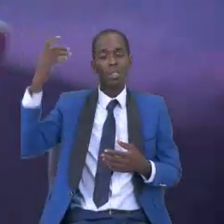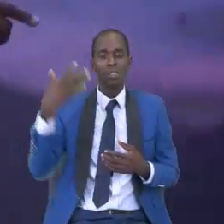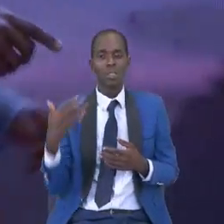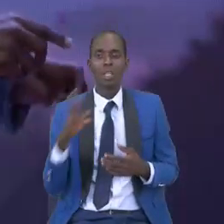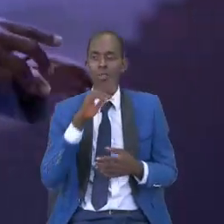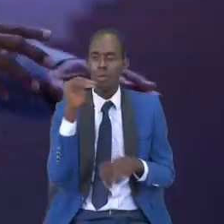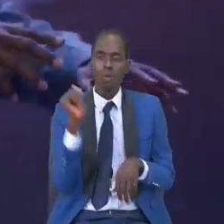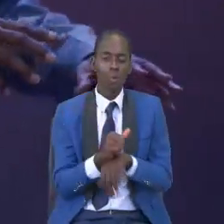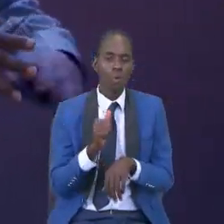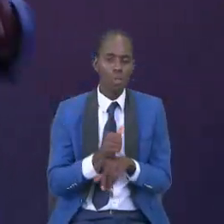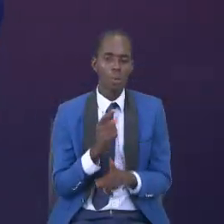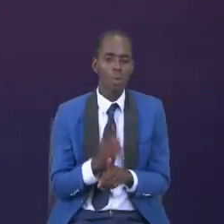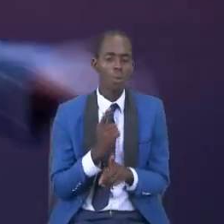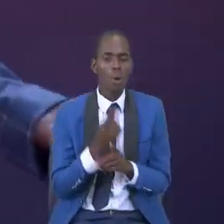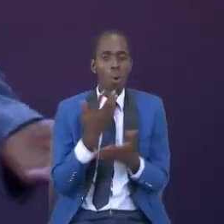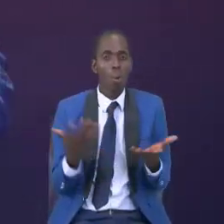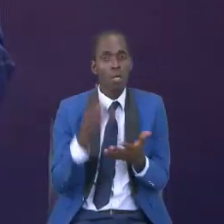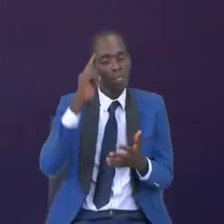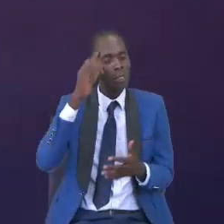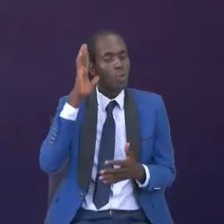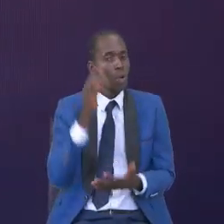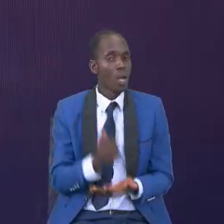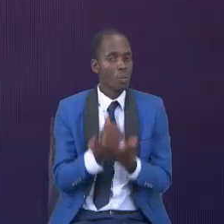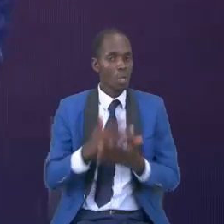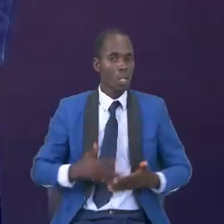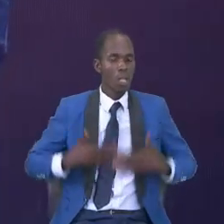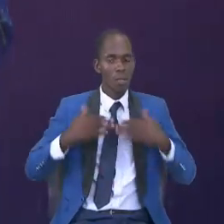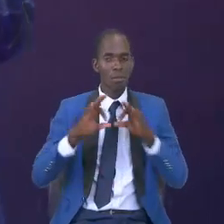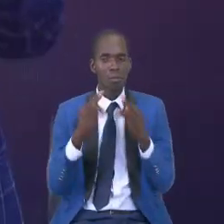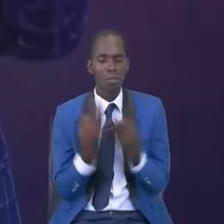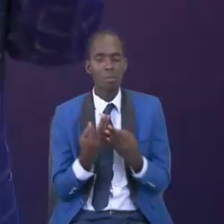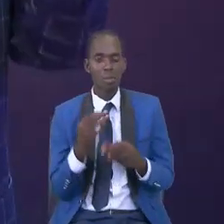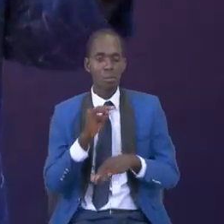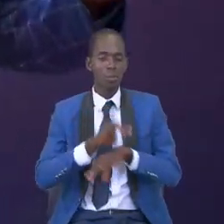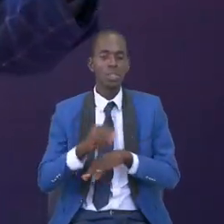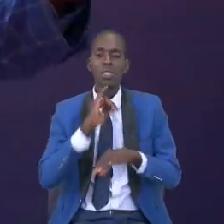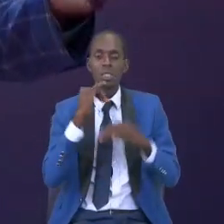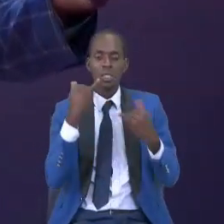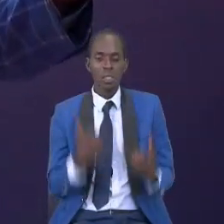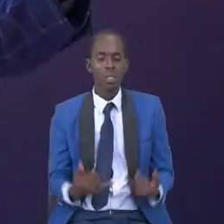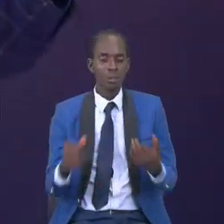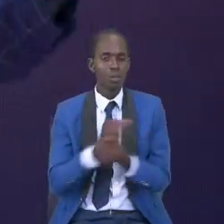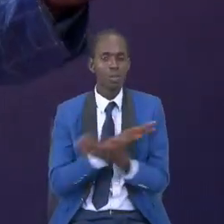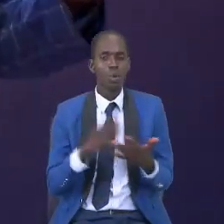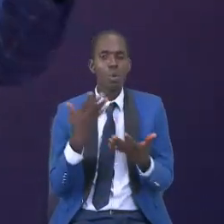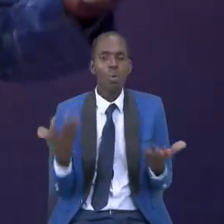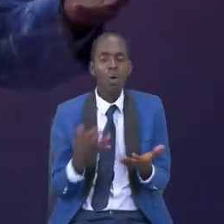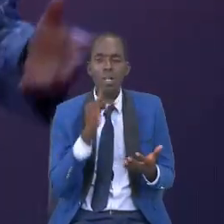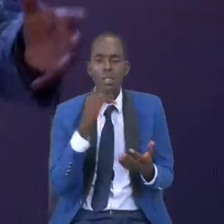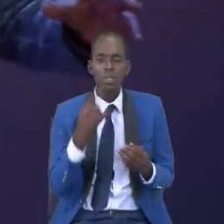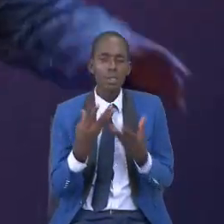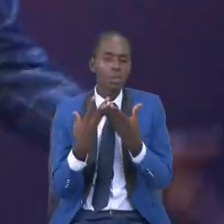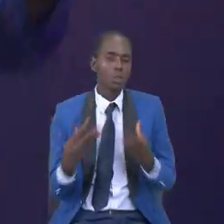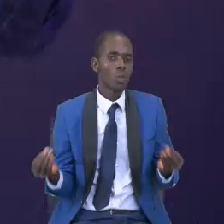and help your ministry is destroying you. What's the solution? That's the object, their